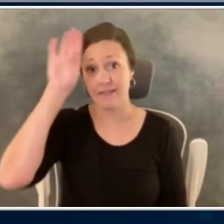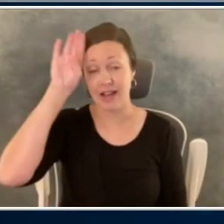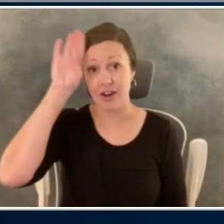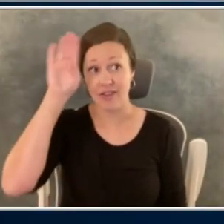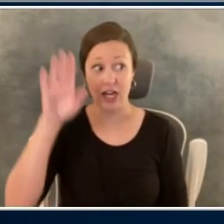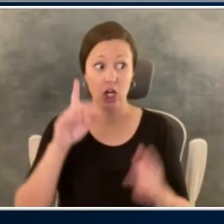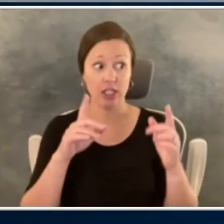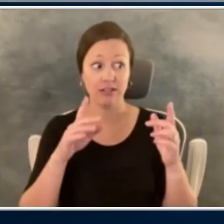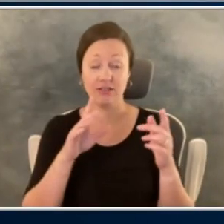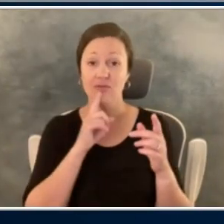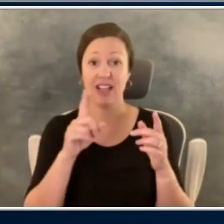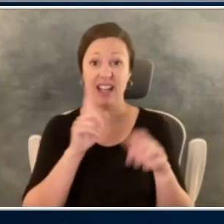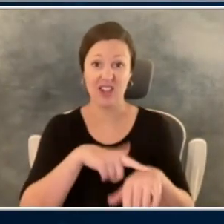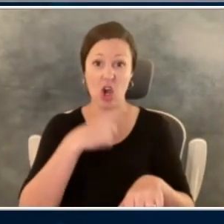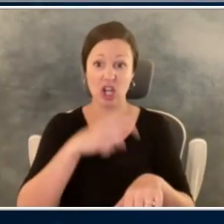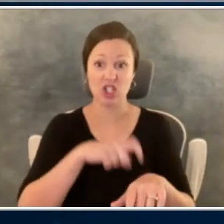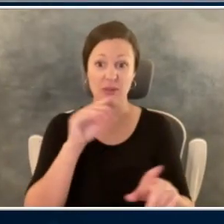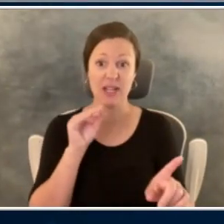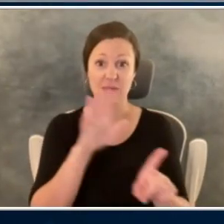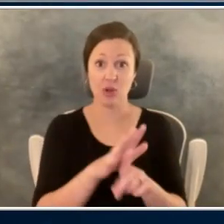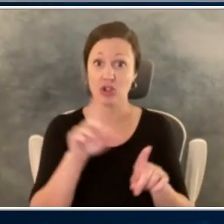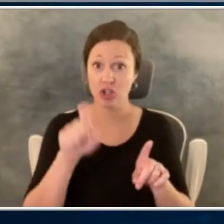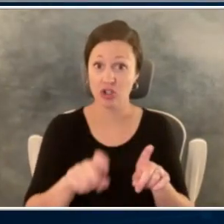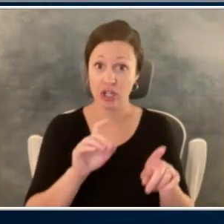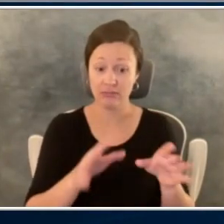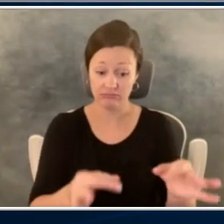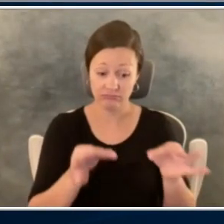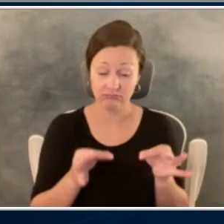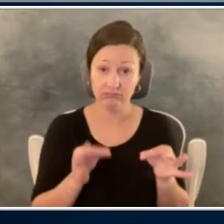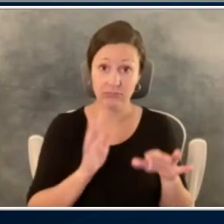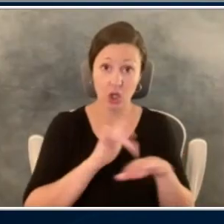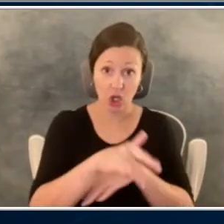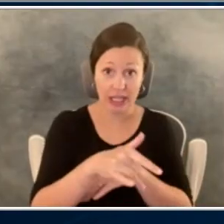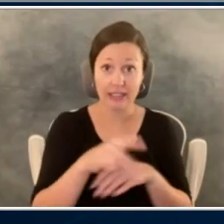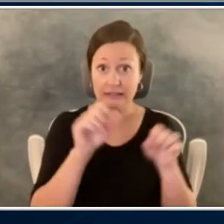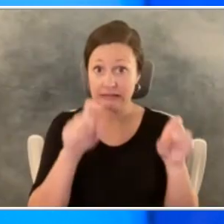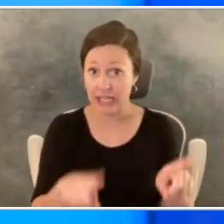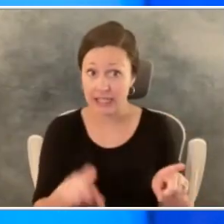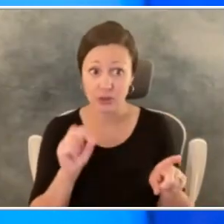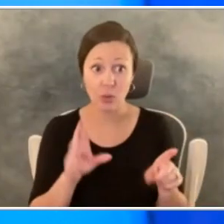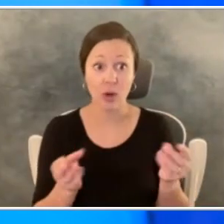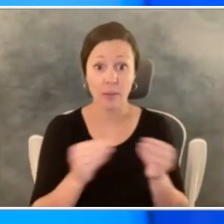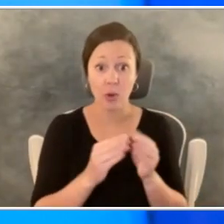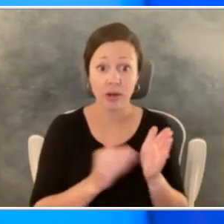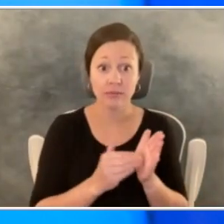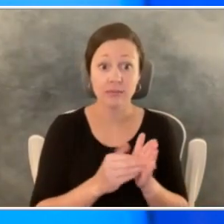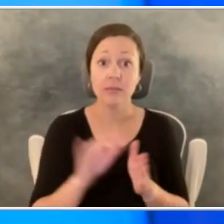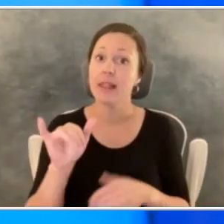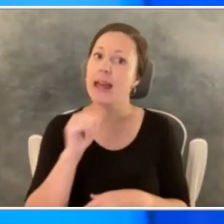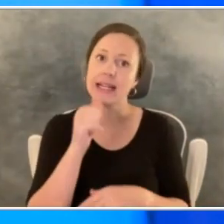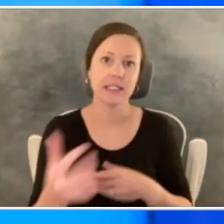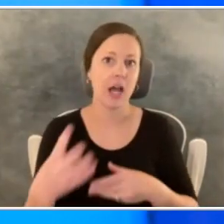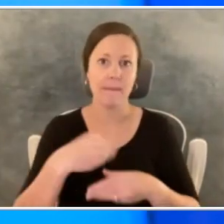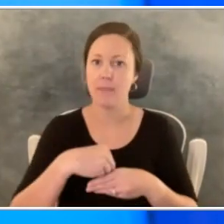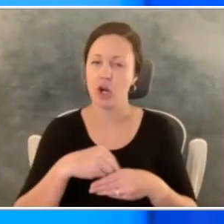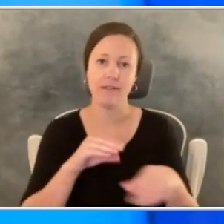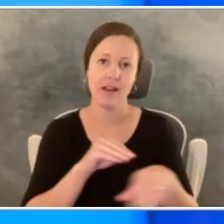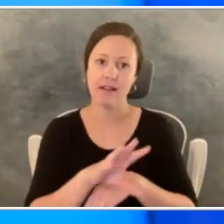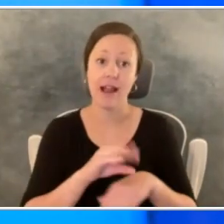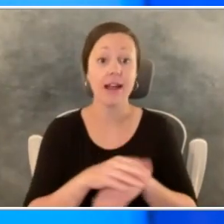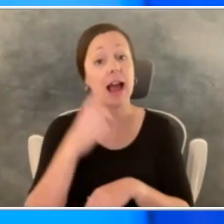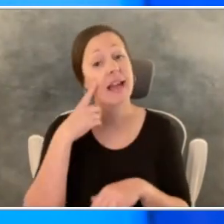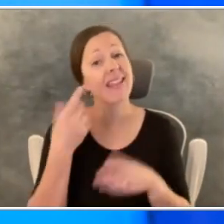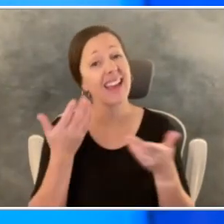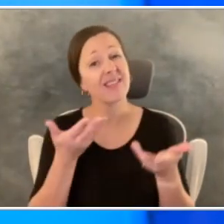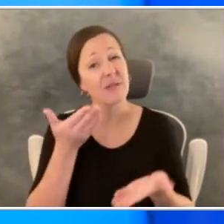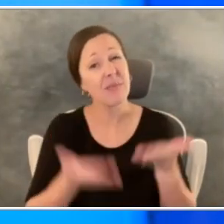or more frequent PSA testing? That is not part of the guidelines. I think there could be some exposures that